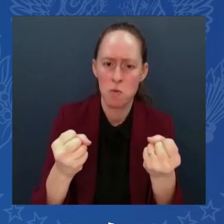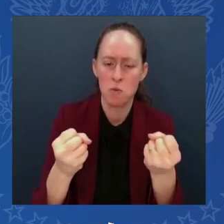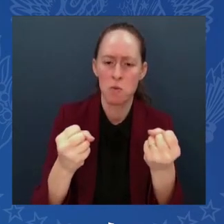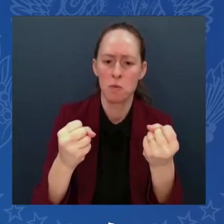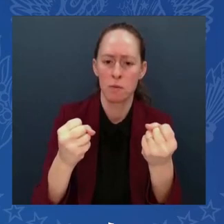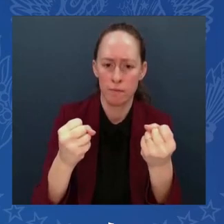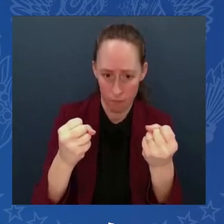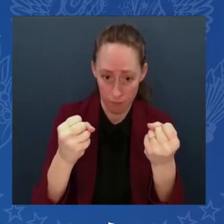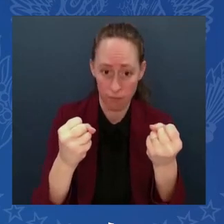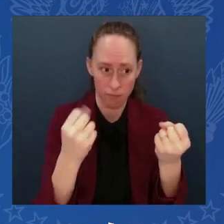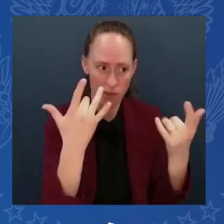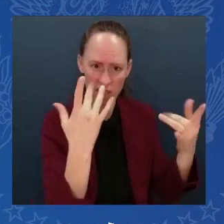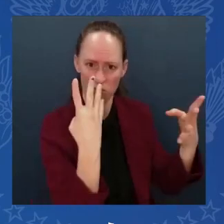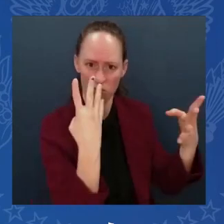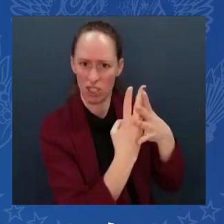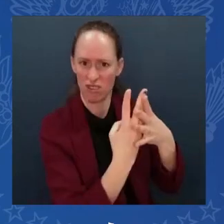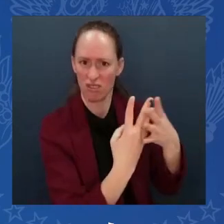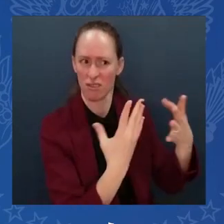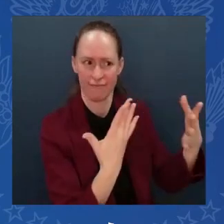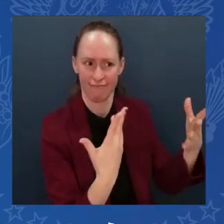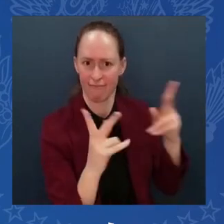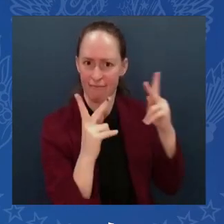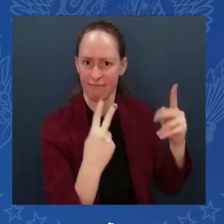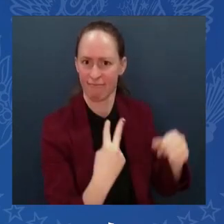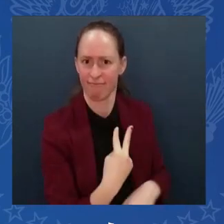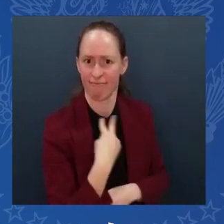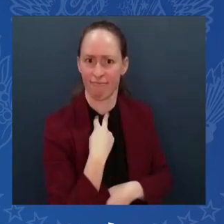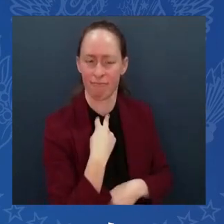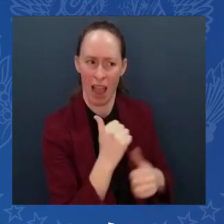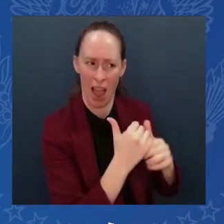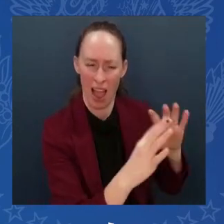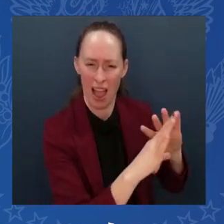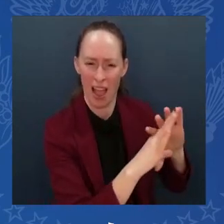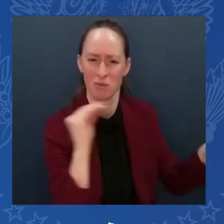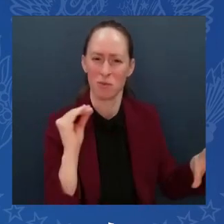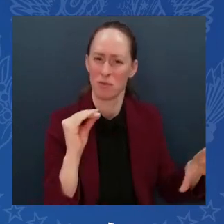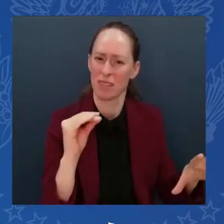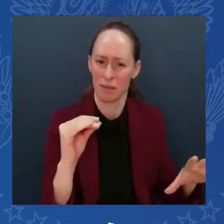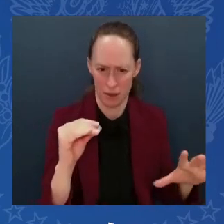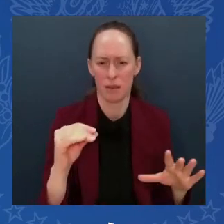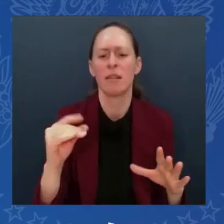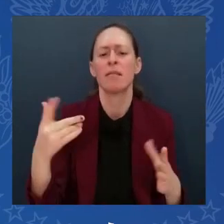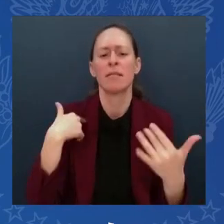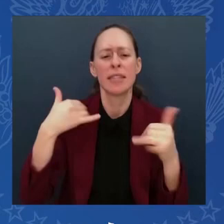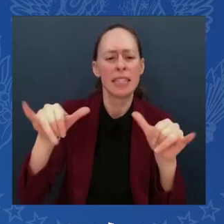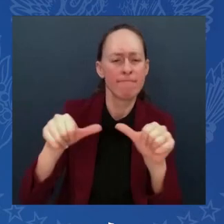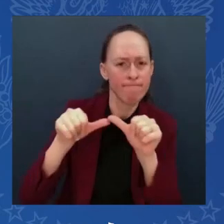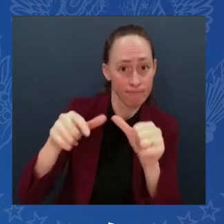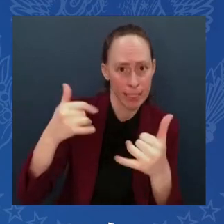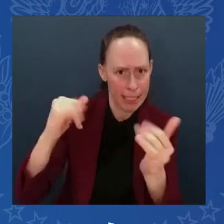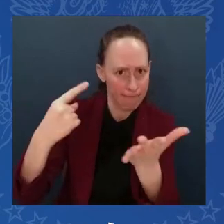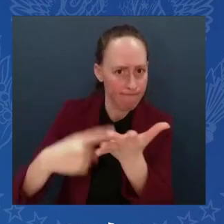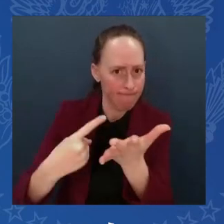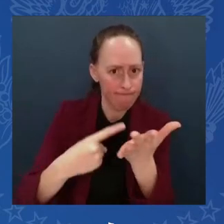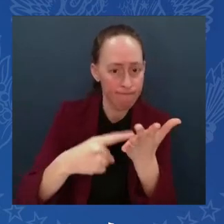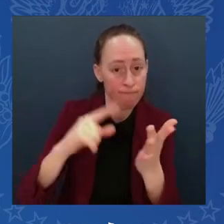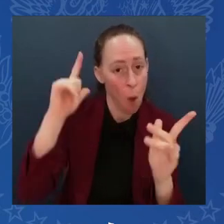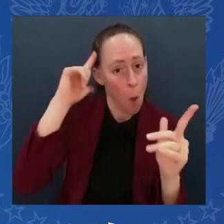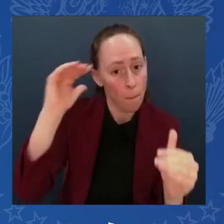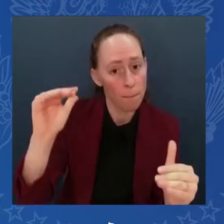And that is underway. I'm still hopeful that that can be done. And in the